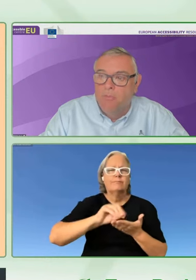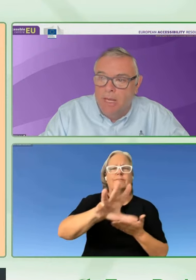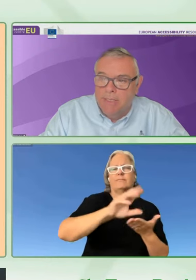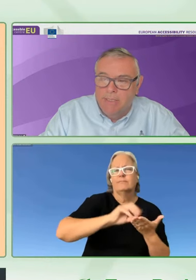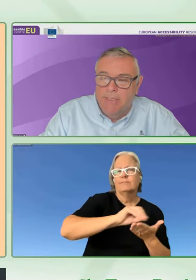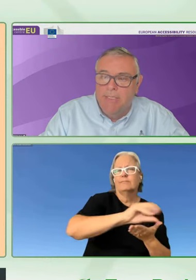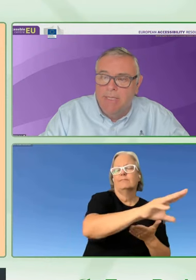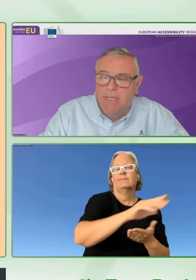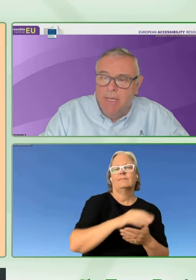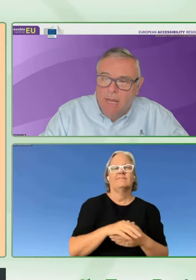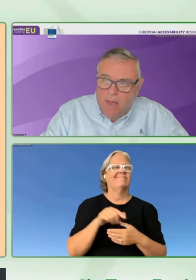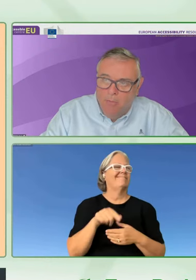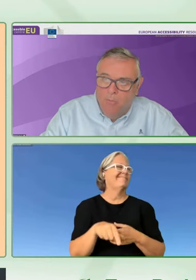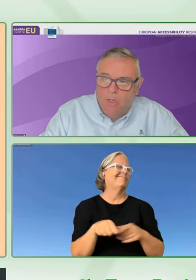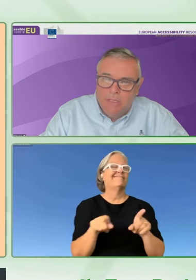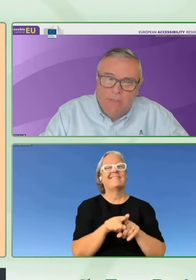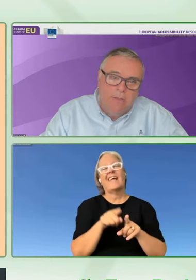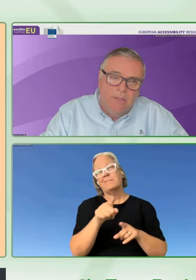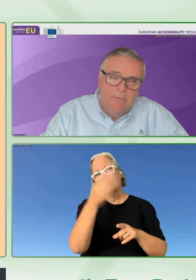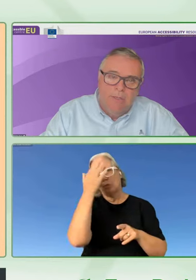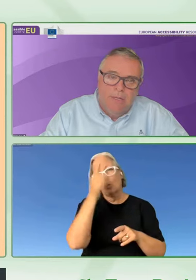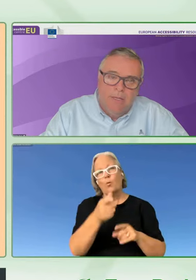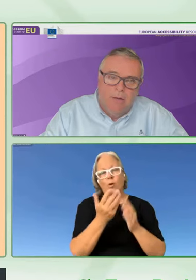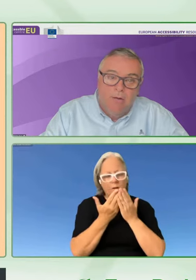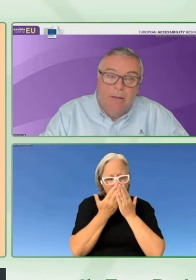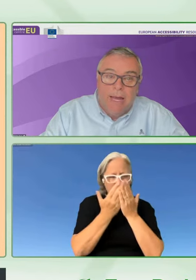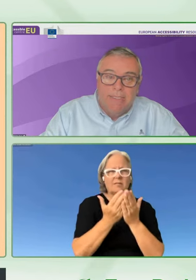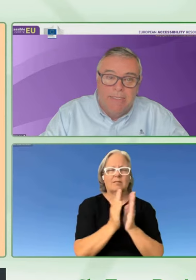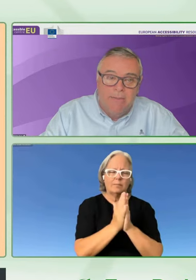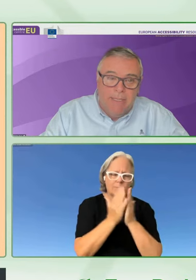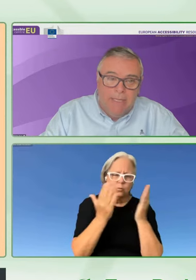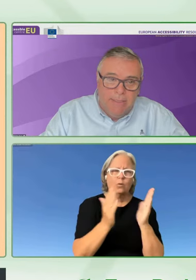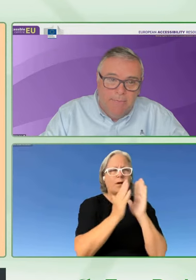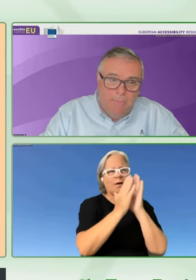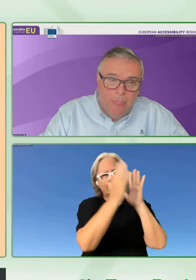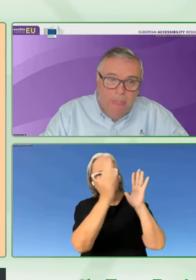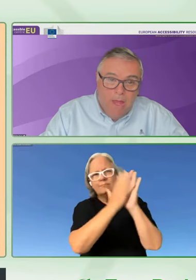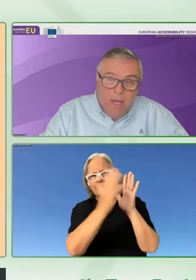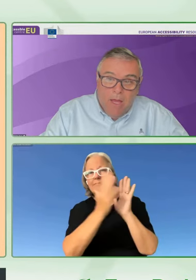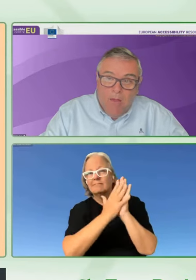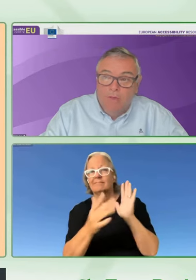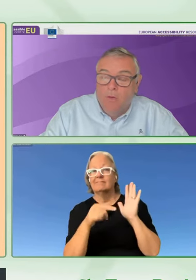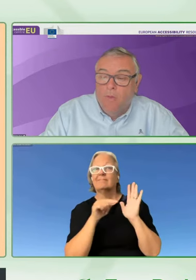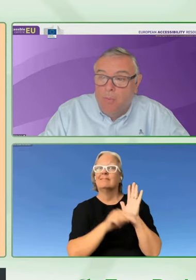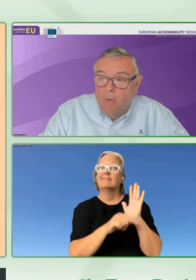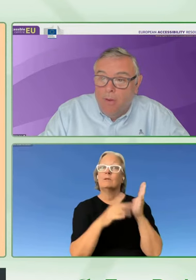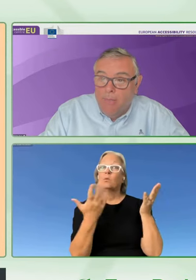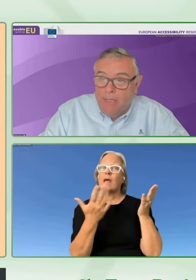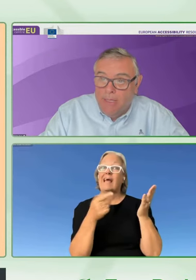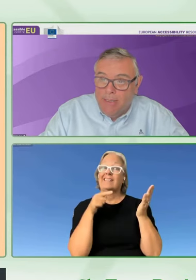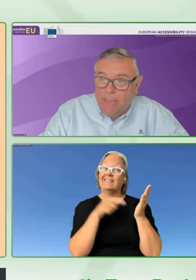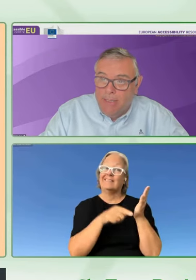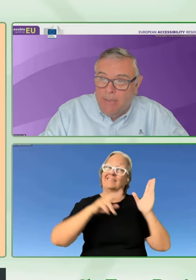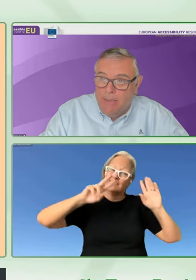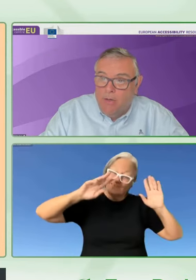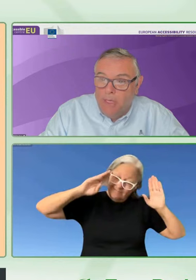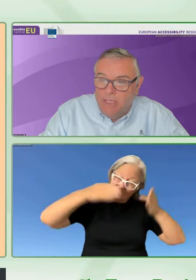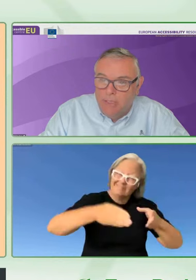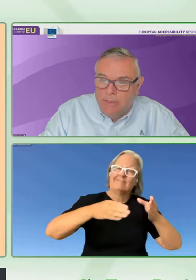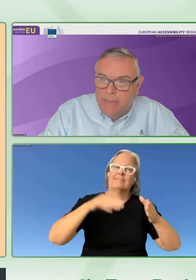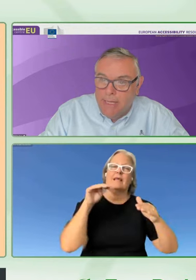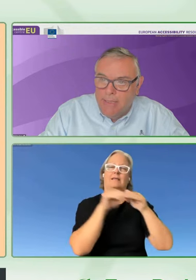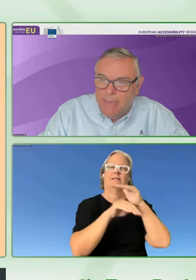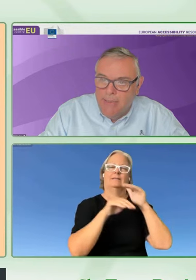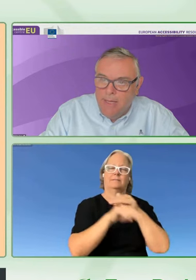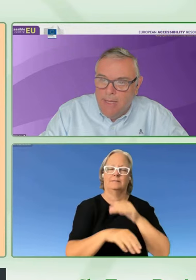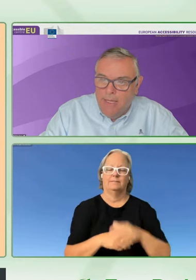libraries, good practices, books on accessibility. The other problem that the